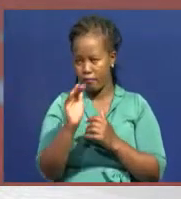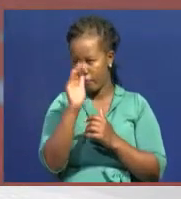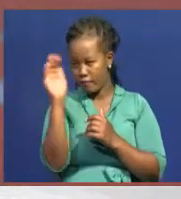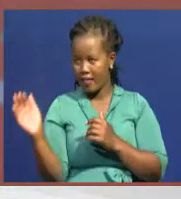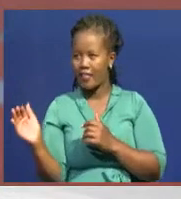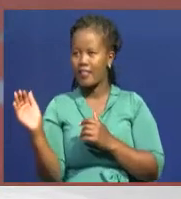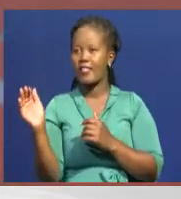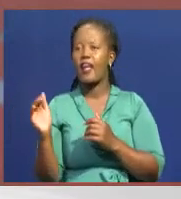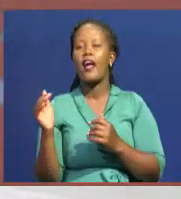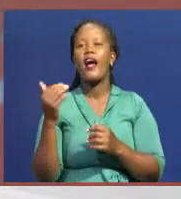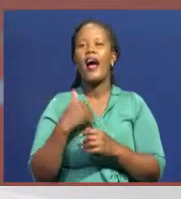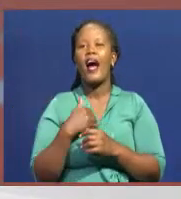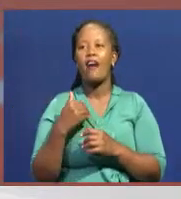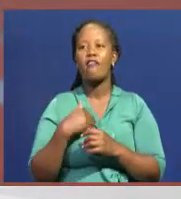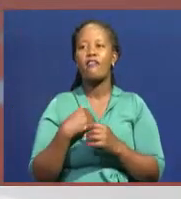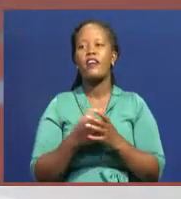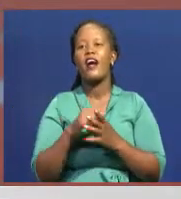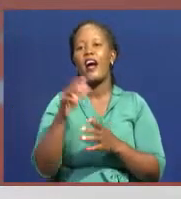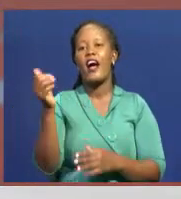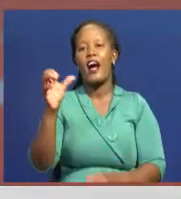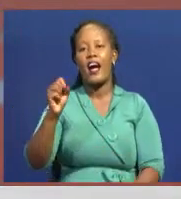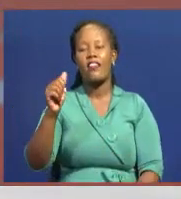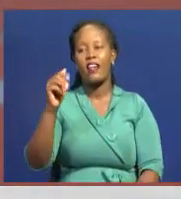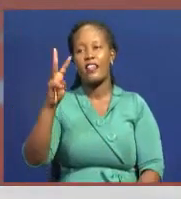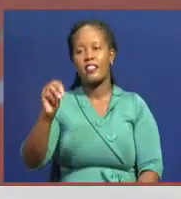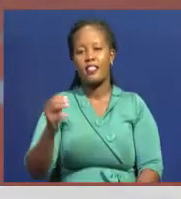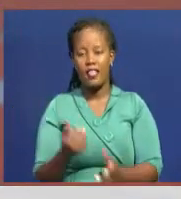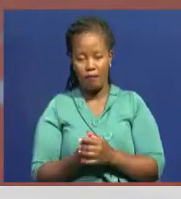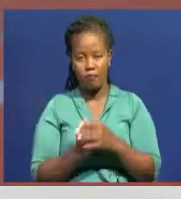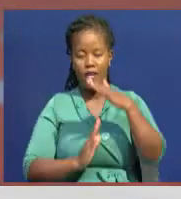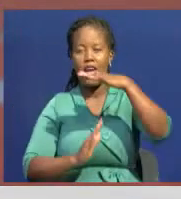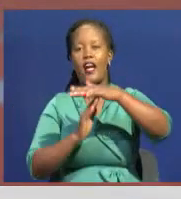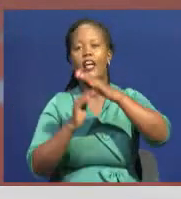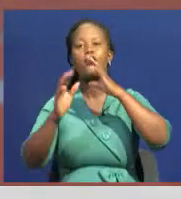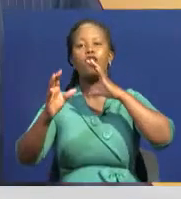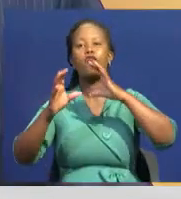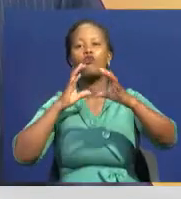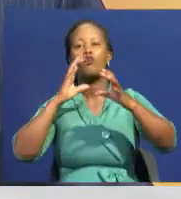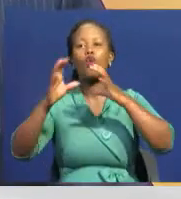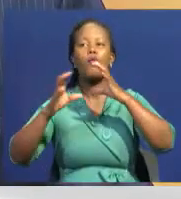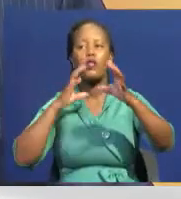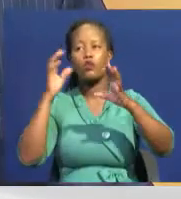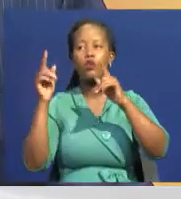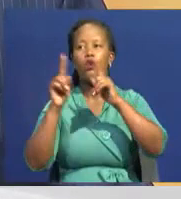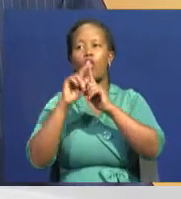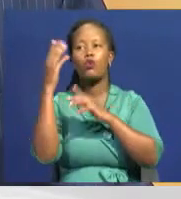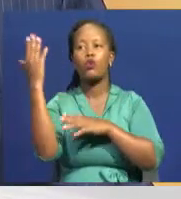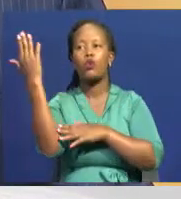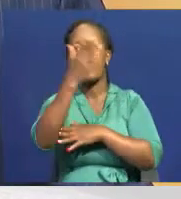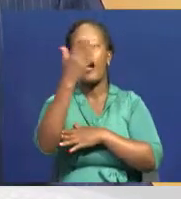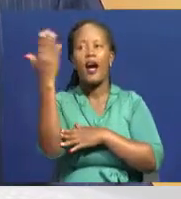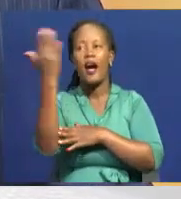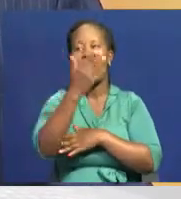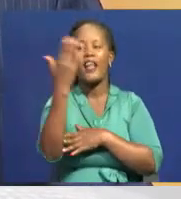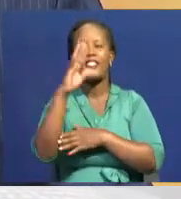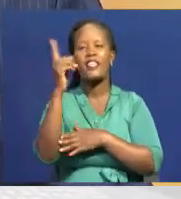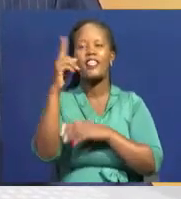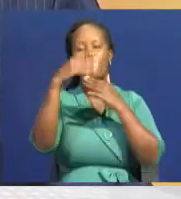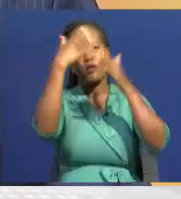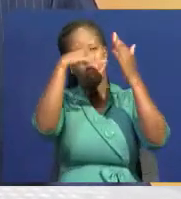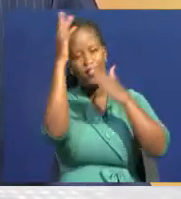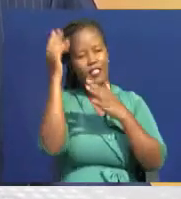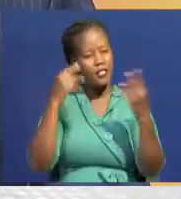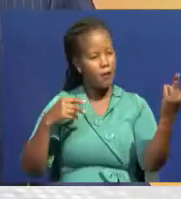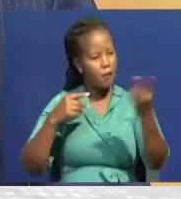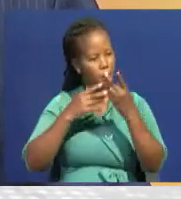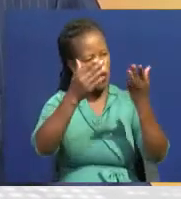have Sam Ochieng. Sam Ochieng is the Head of Corporate Communication and Marketing and also a lecturer at the University of Nairobi. Gentlemen, karibuni